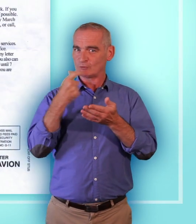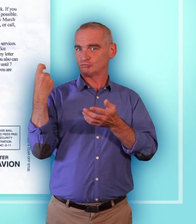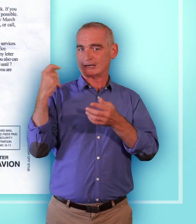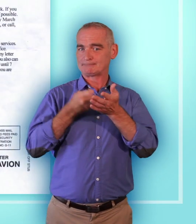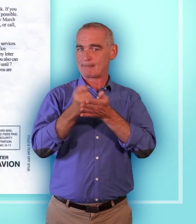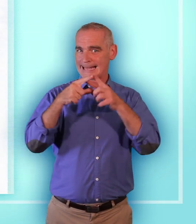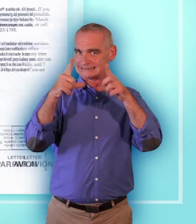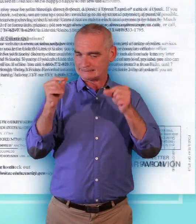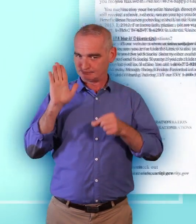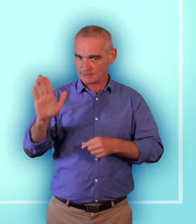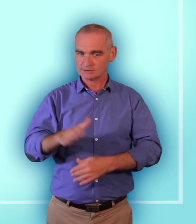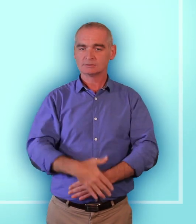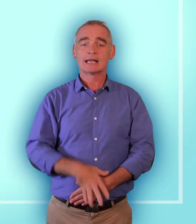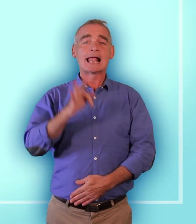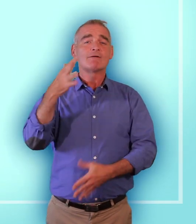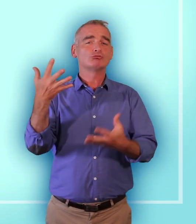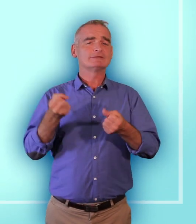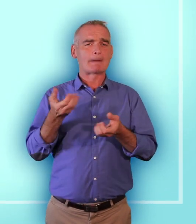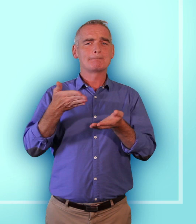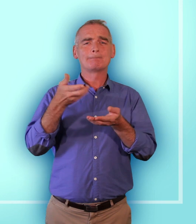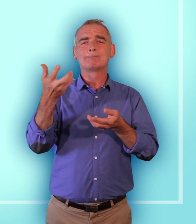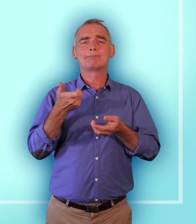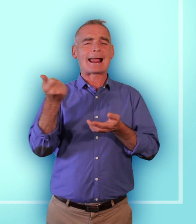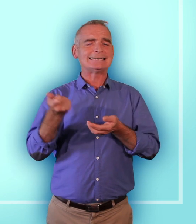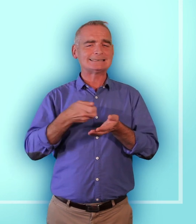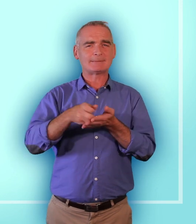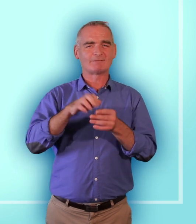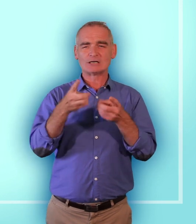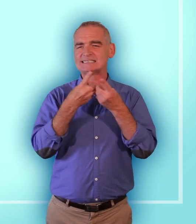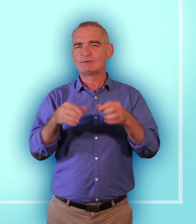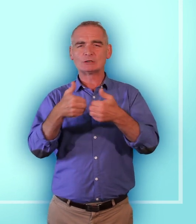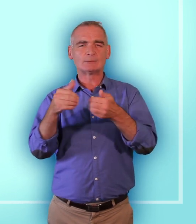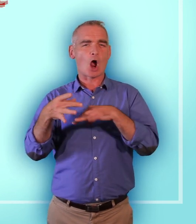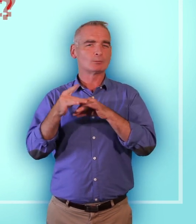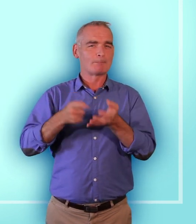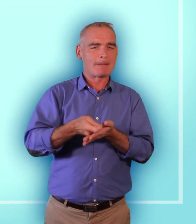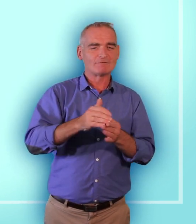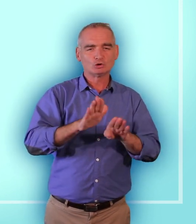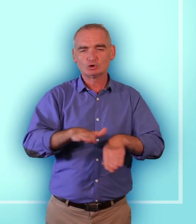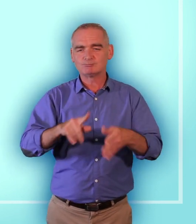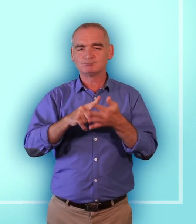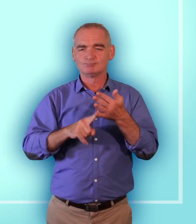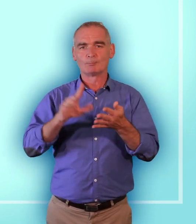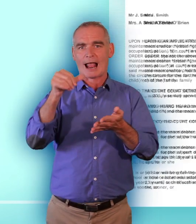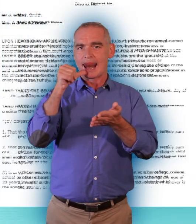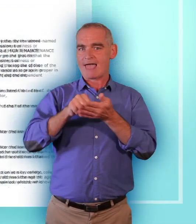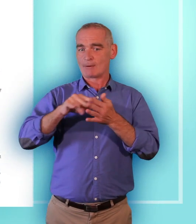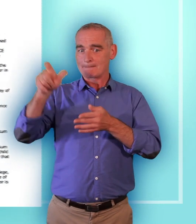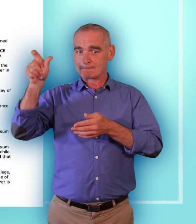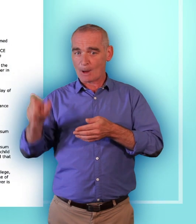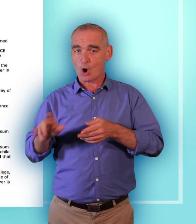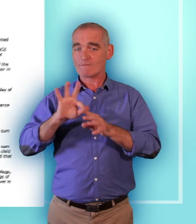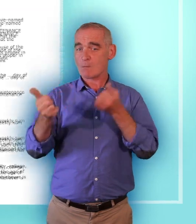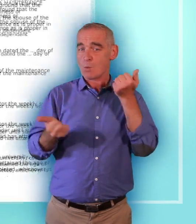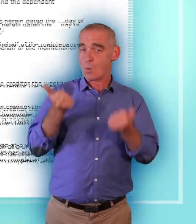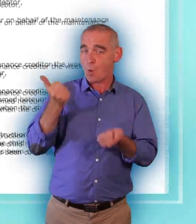copies of your most recent payslips. If you get a maintenance payment, send in the court order, maintenance agreement or a letter from